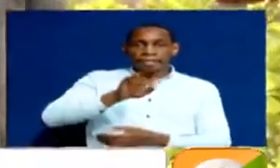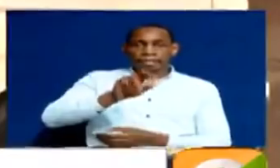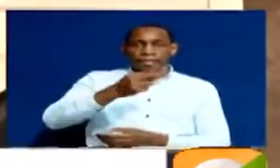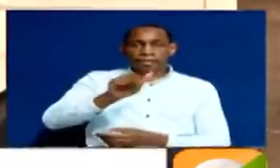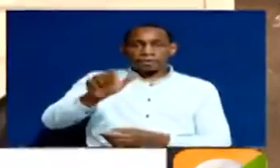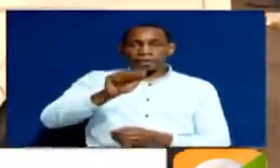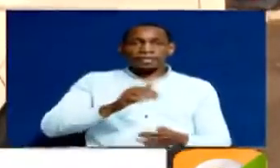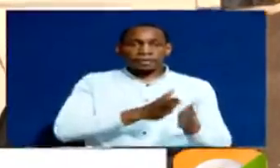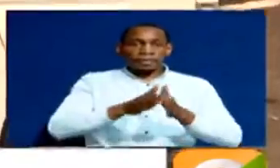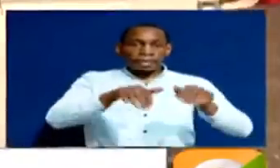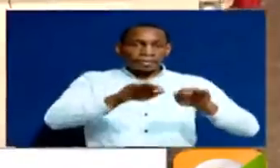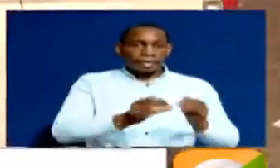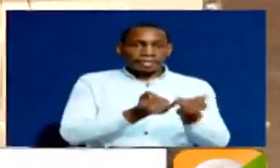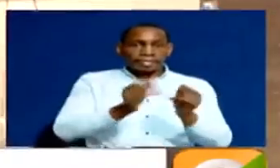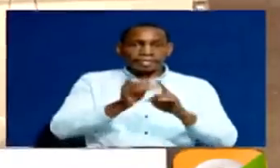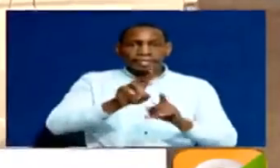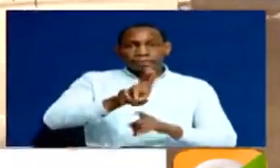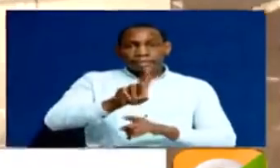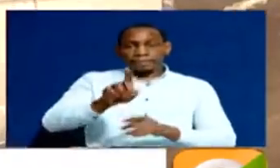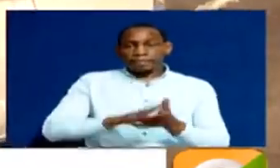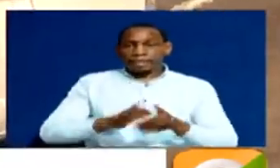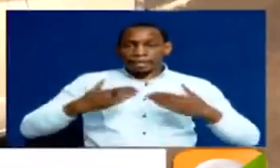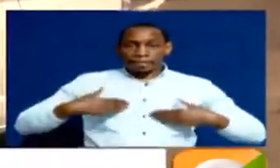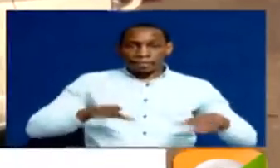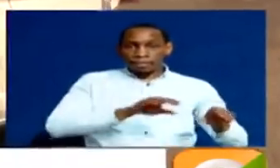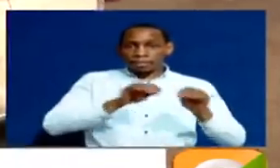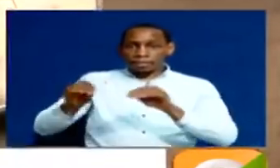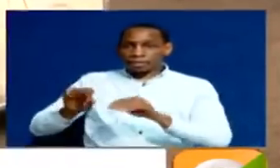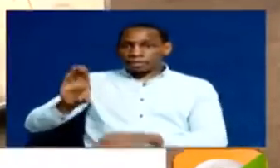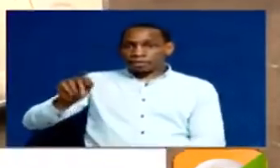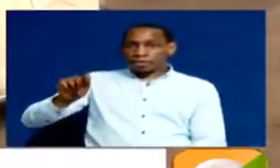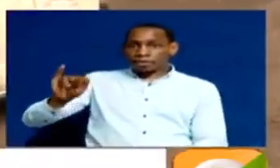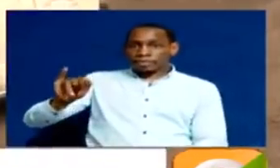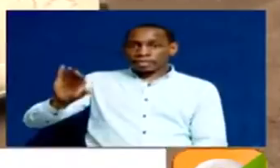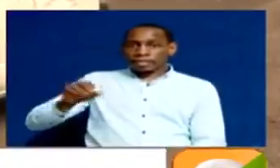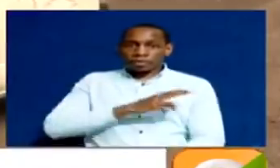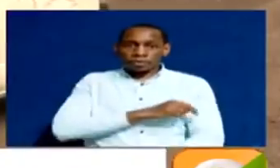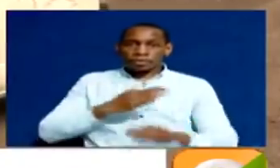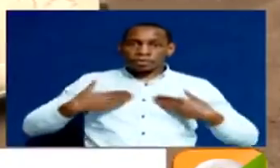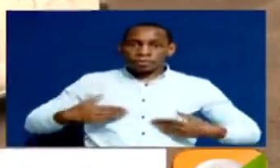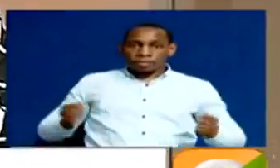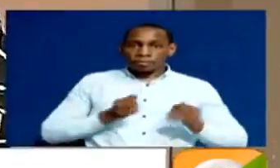to rest their loved one on Saturday the 21st. His body was moved to Coptic Hospital morgue.